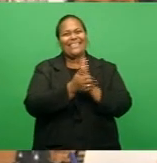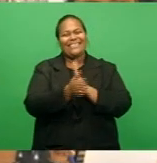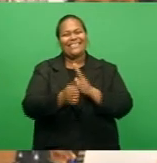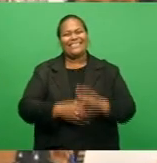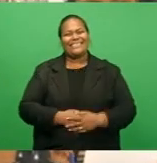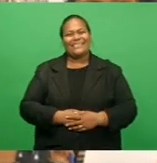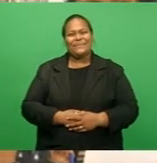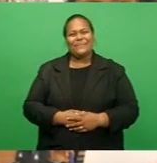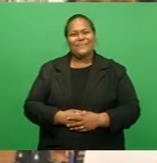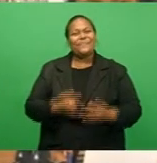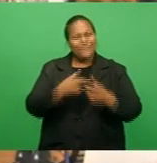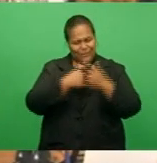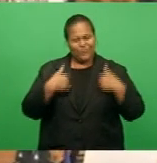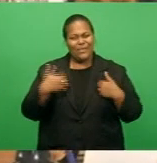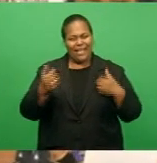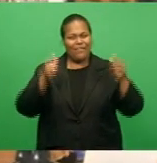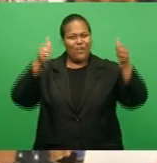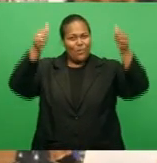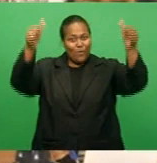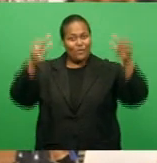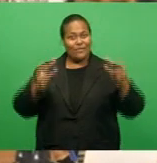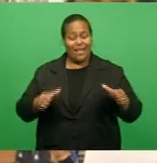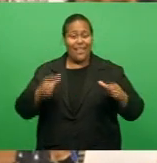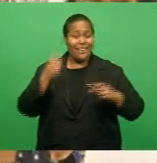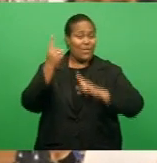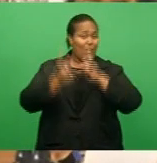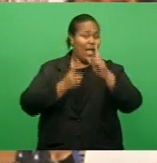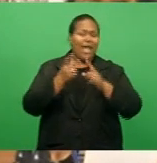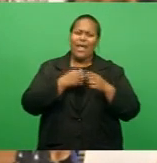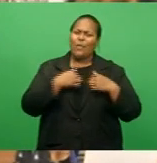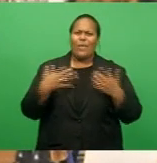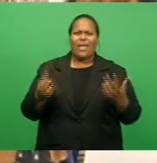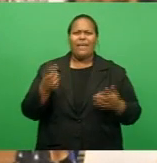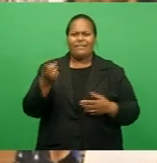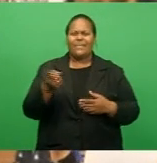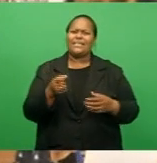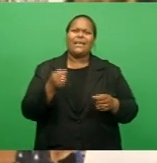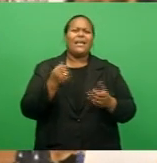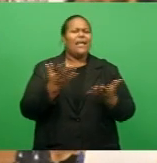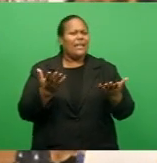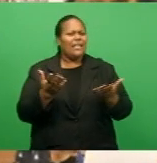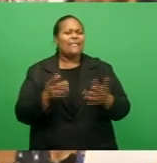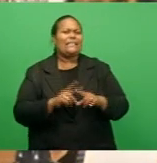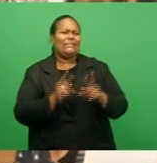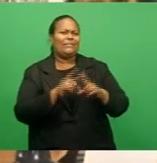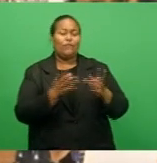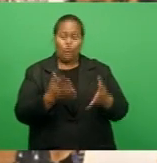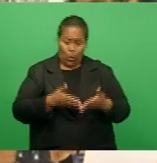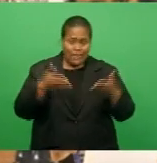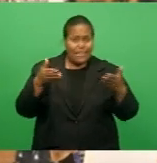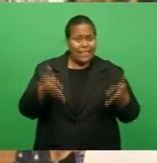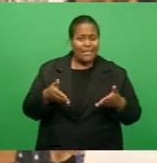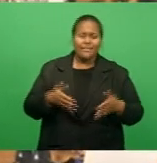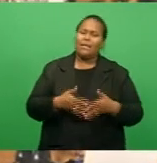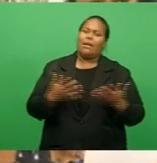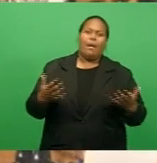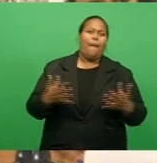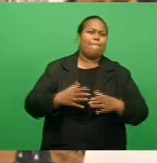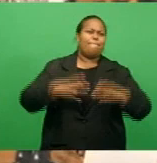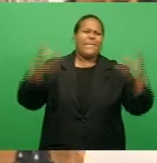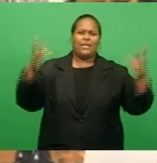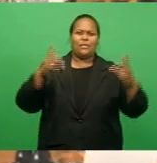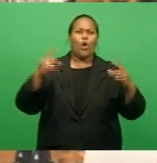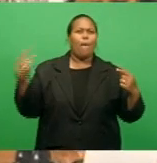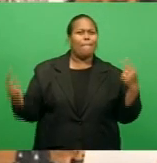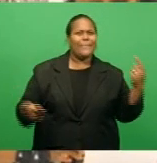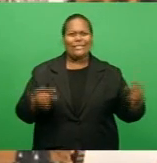have Diwali poster competition, we have Dandiya competition. So this is Fiji's biggest Dandiya competition.